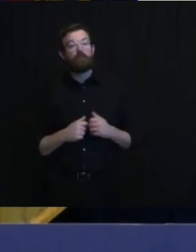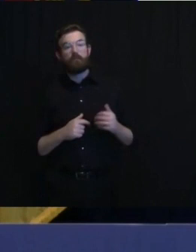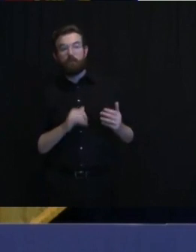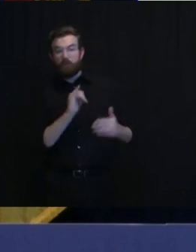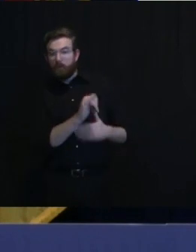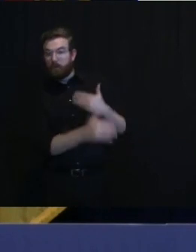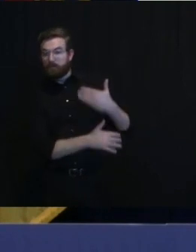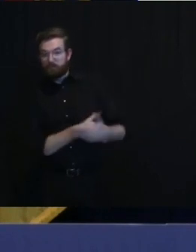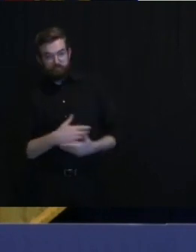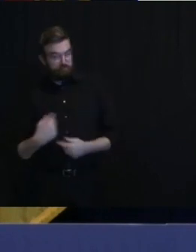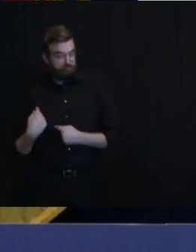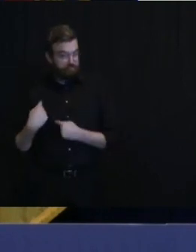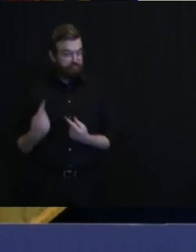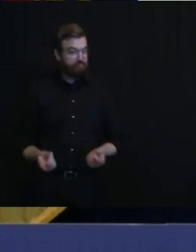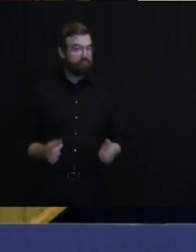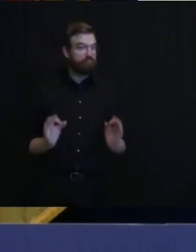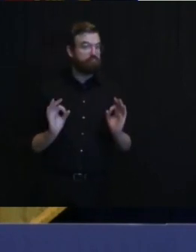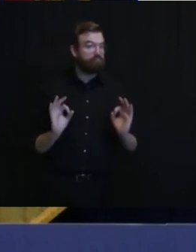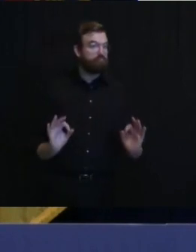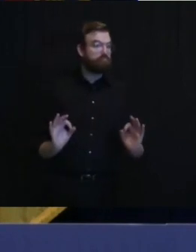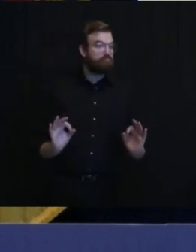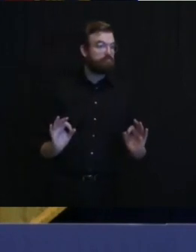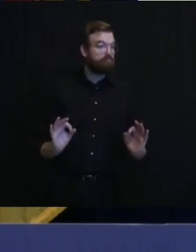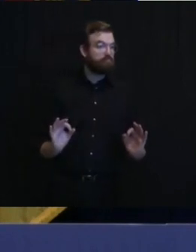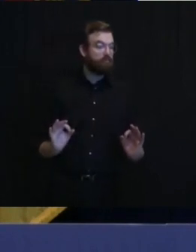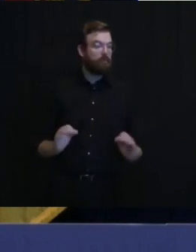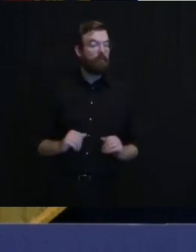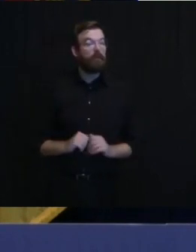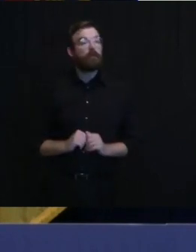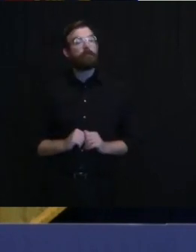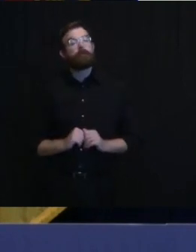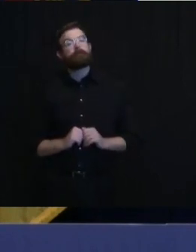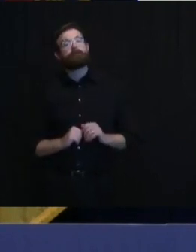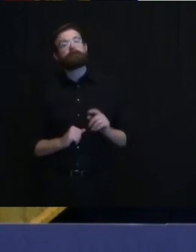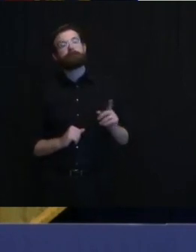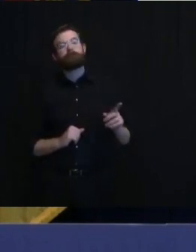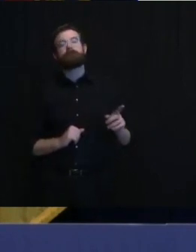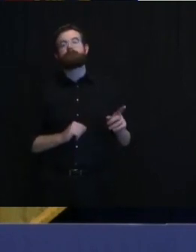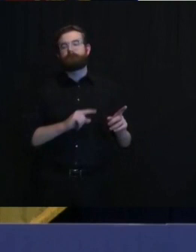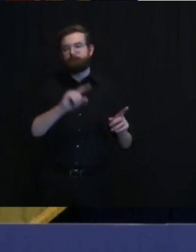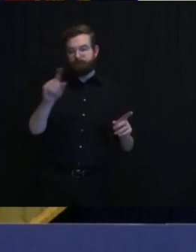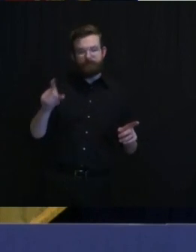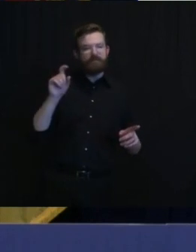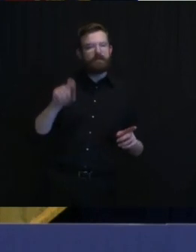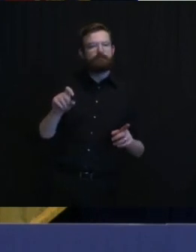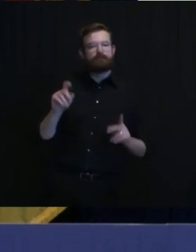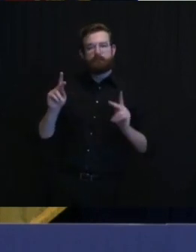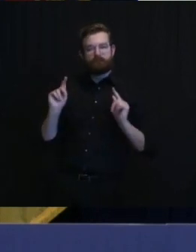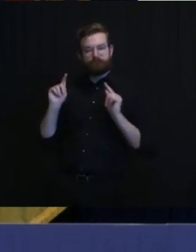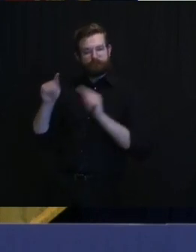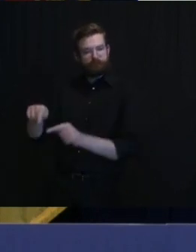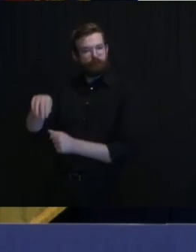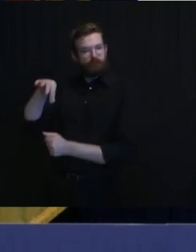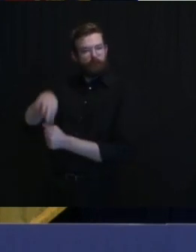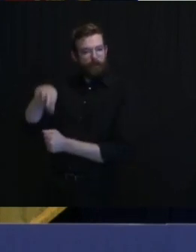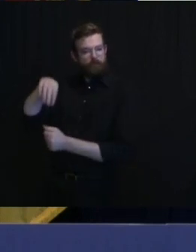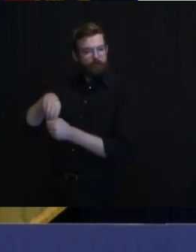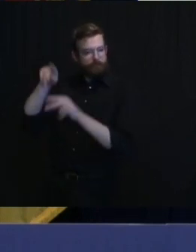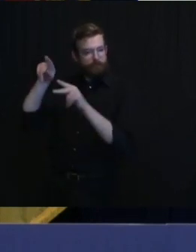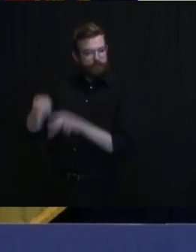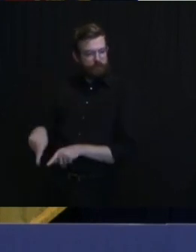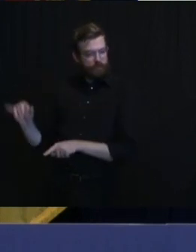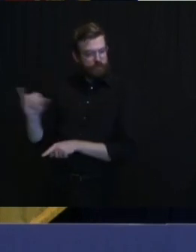the counties are going to need a longer runway, not in every case, but in some of the counties. We want to make sure that we're adhering to that at